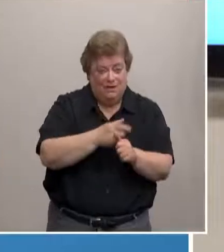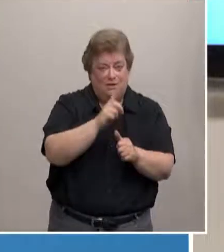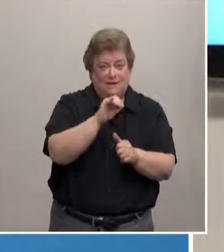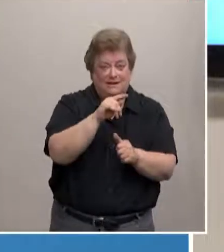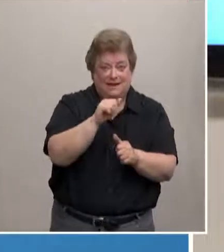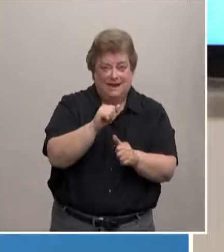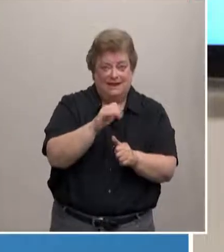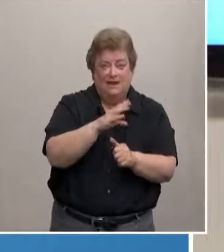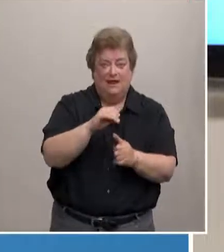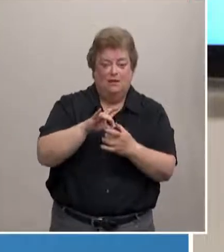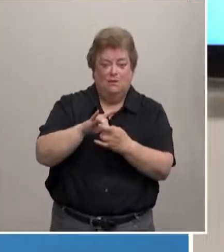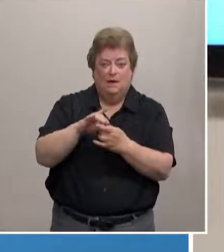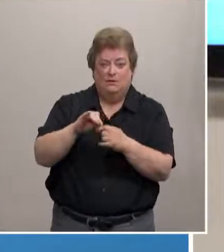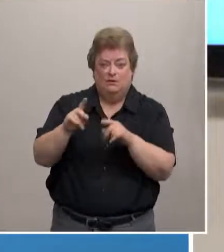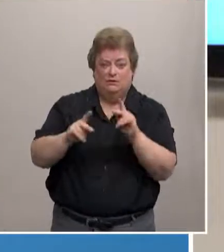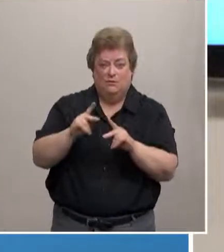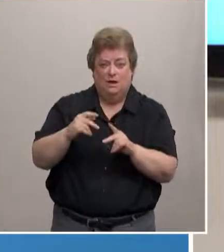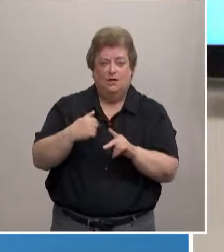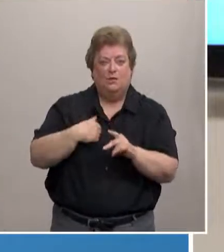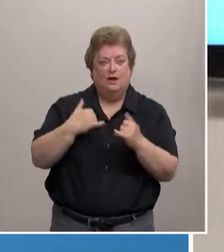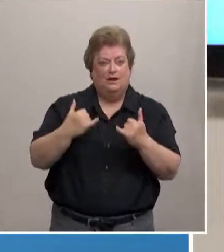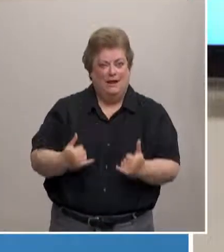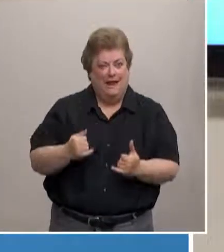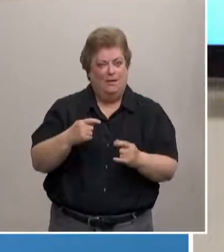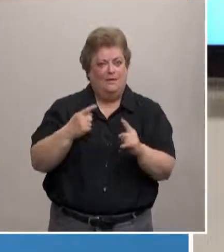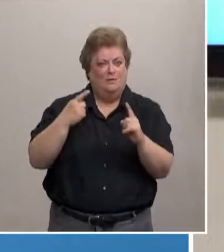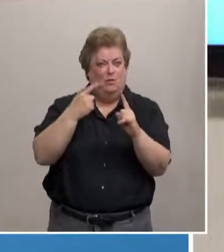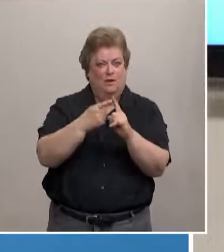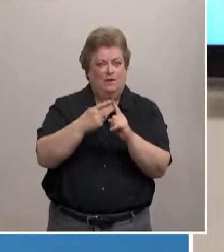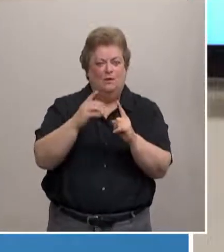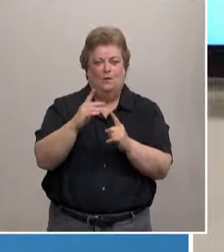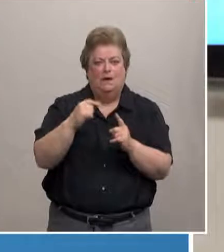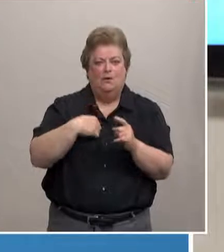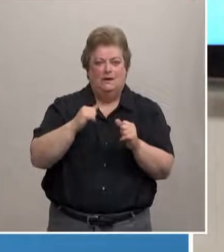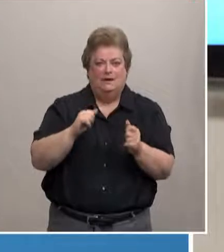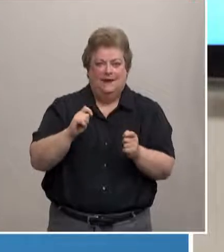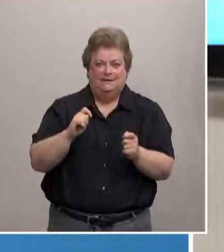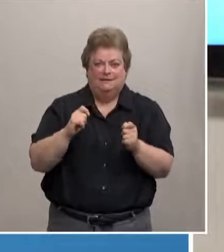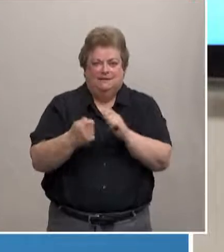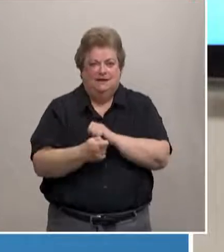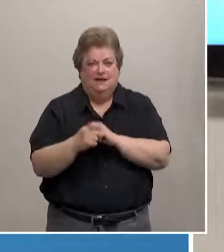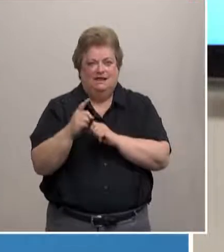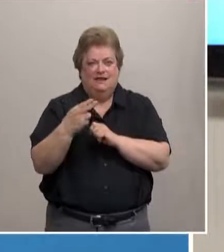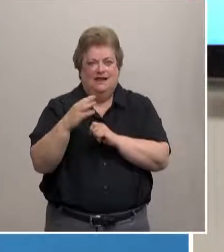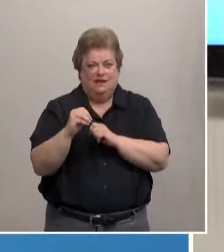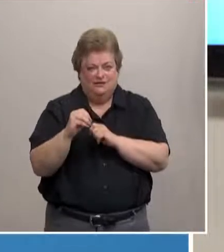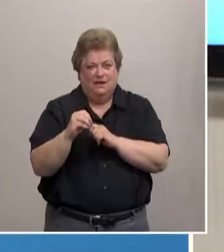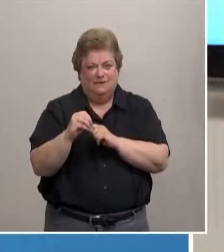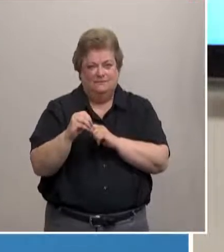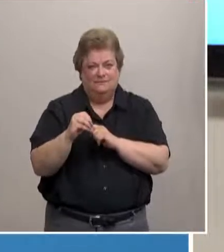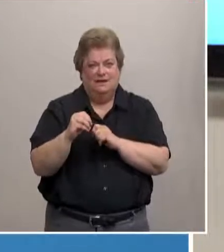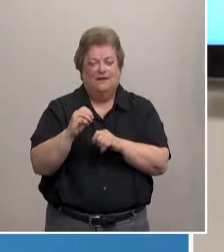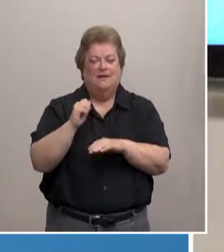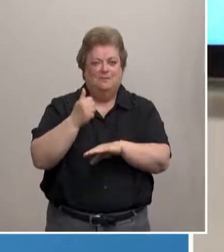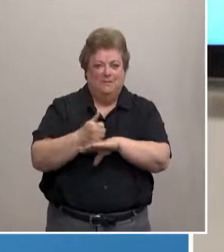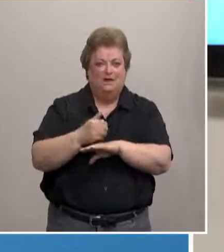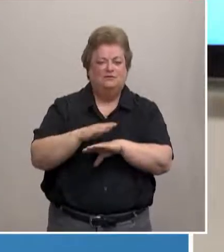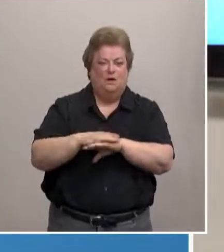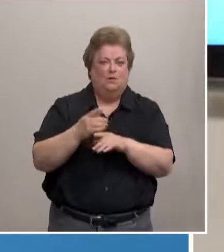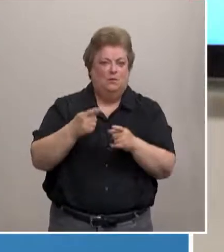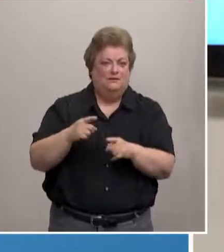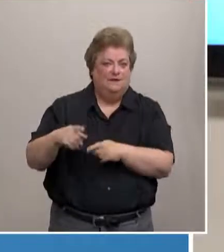our residents, we have reached the point where adjusting the DHM again is warranted based on our